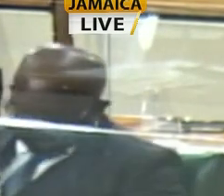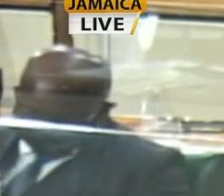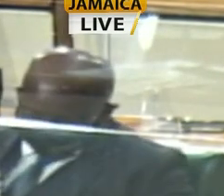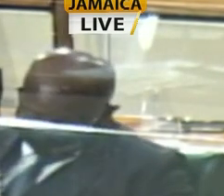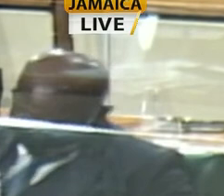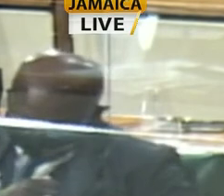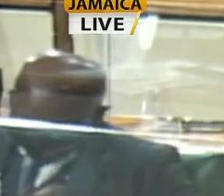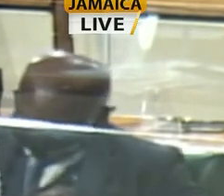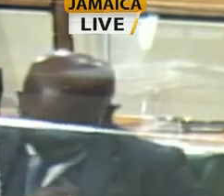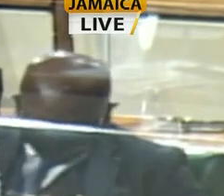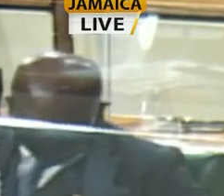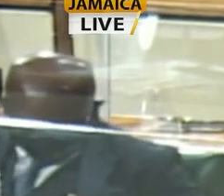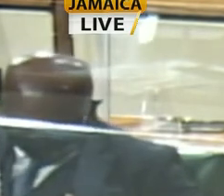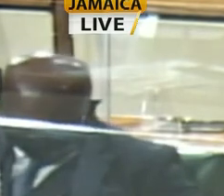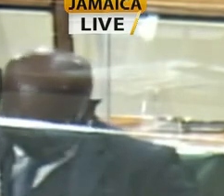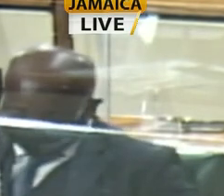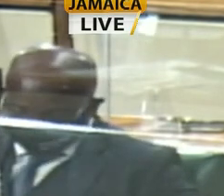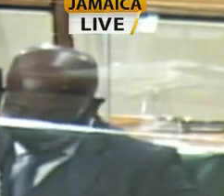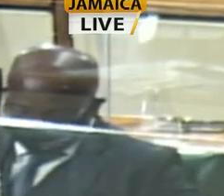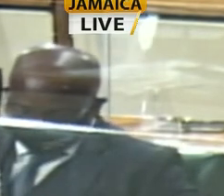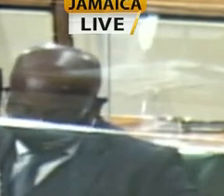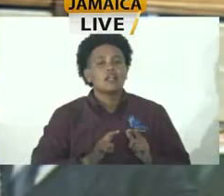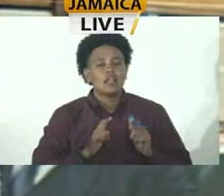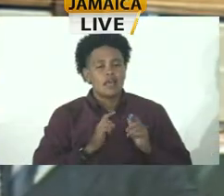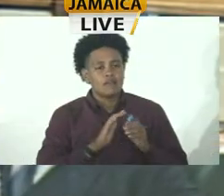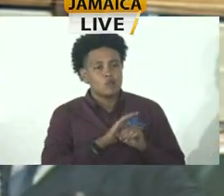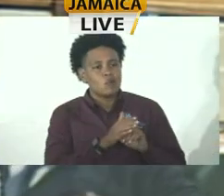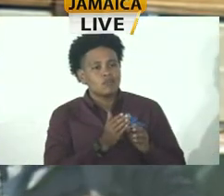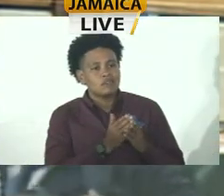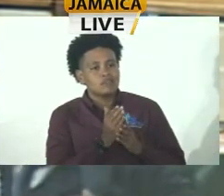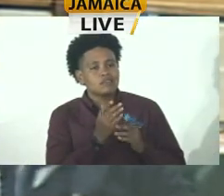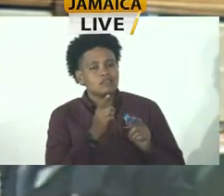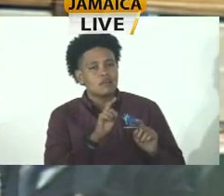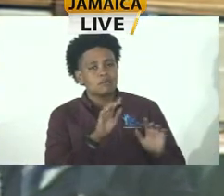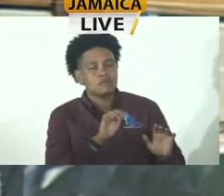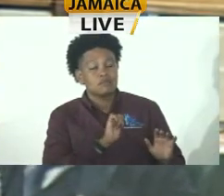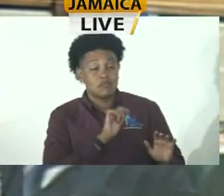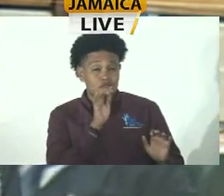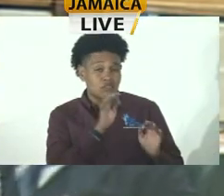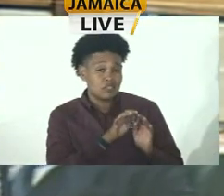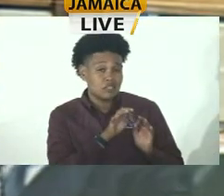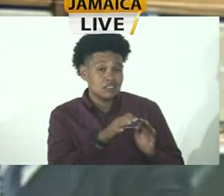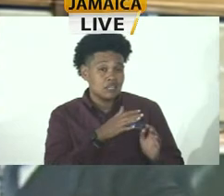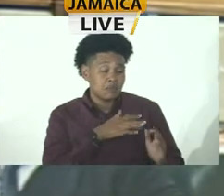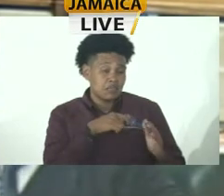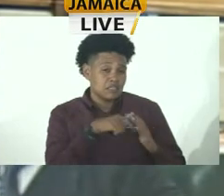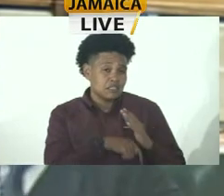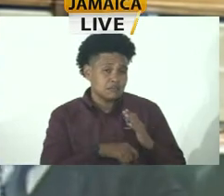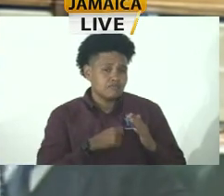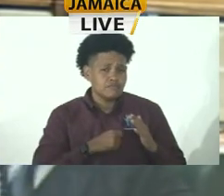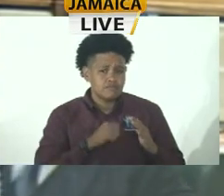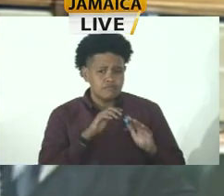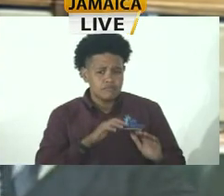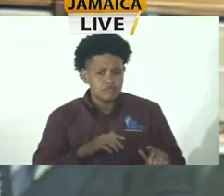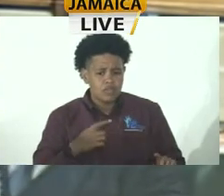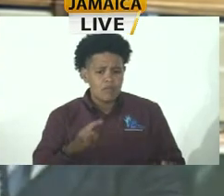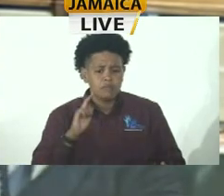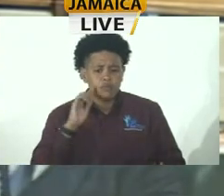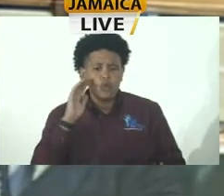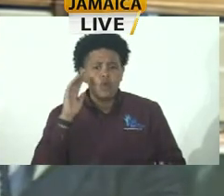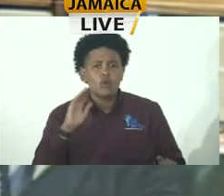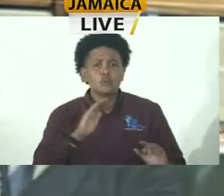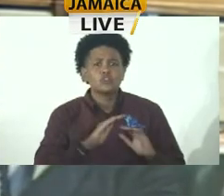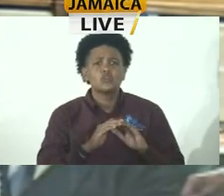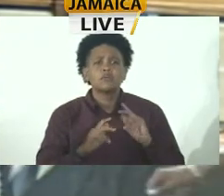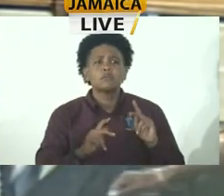persons having lost their lives to the pandemic and i extend my deepest sympathies to all jamaicans who have